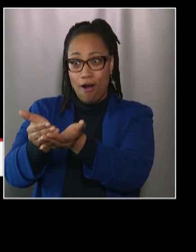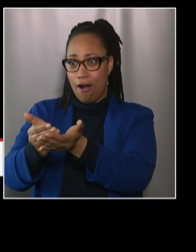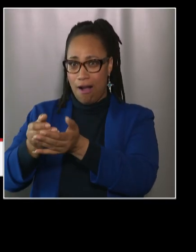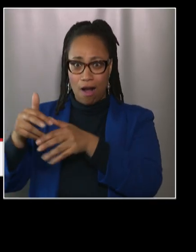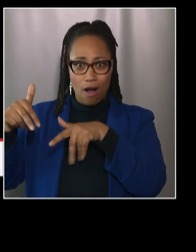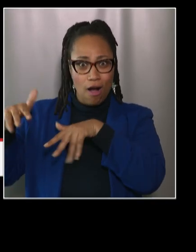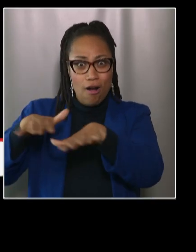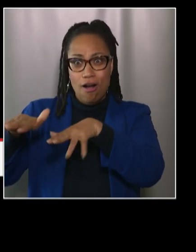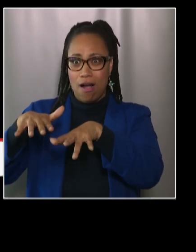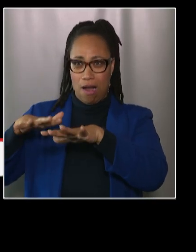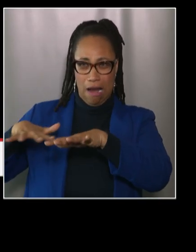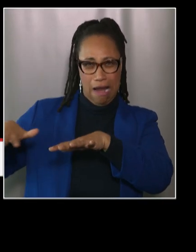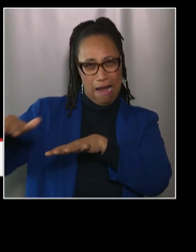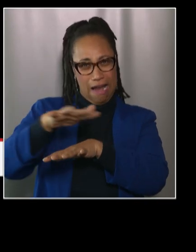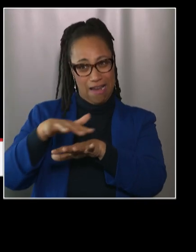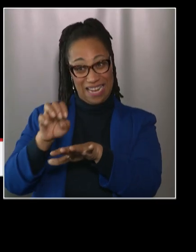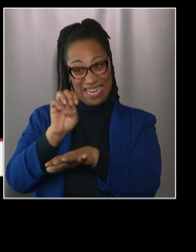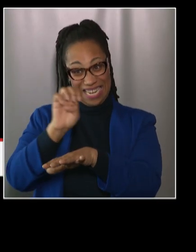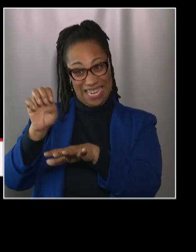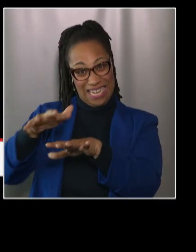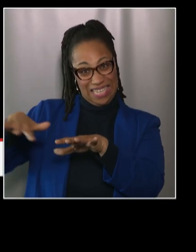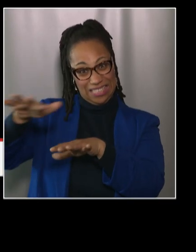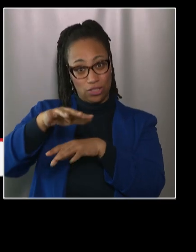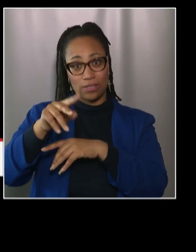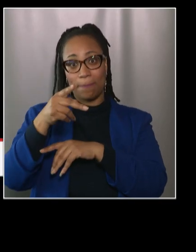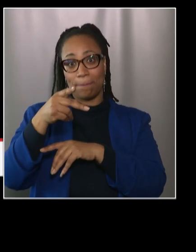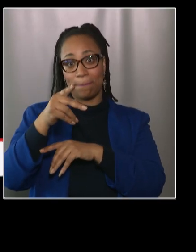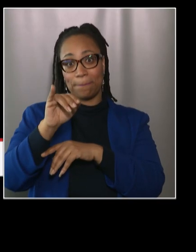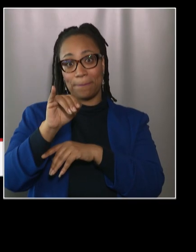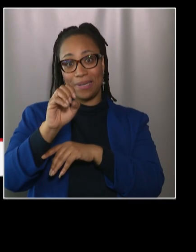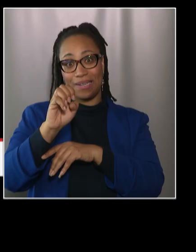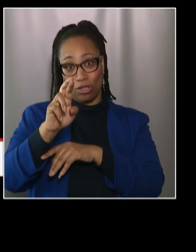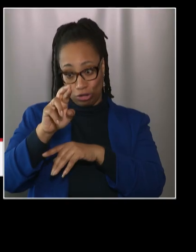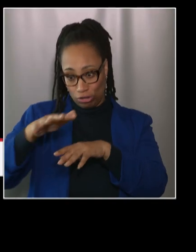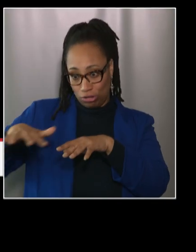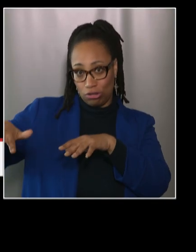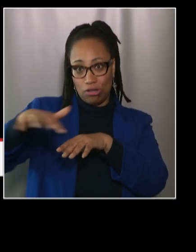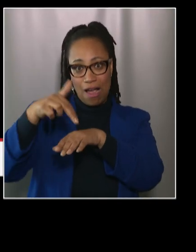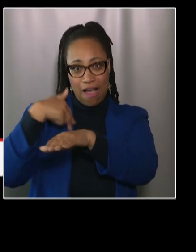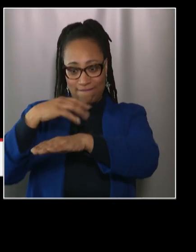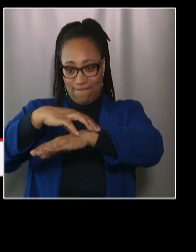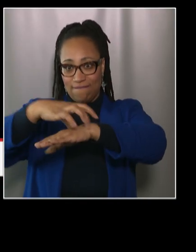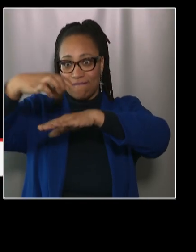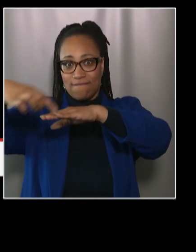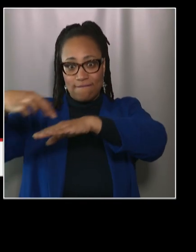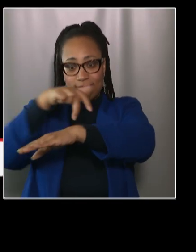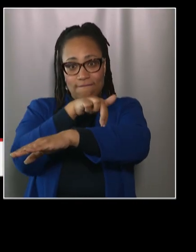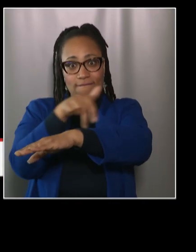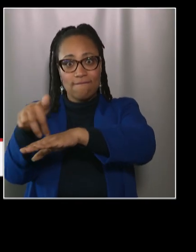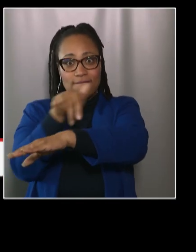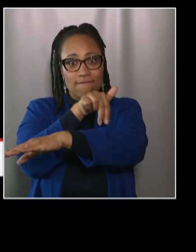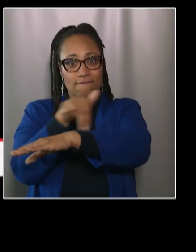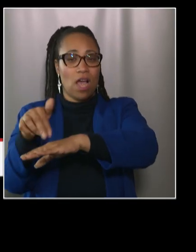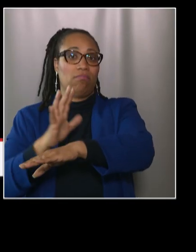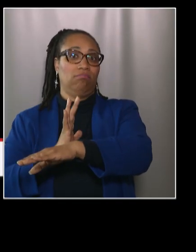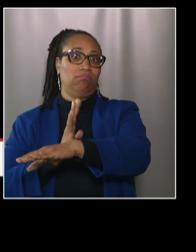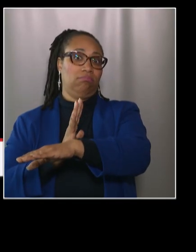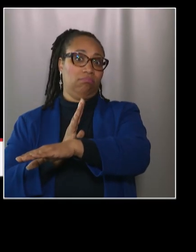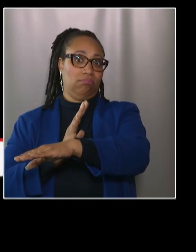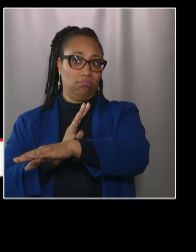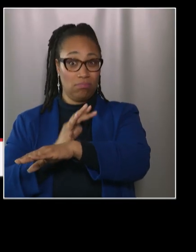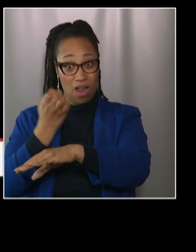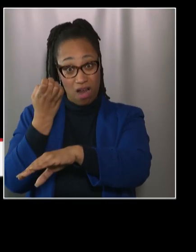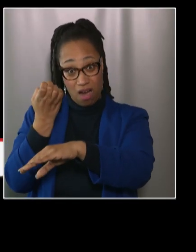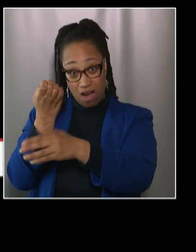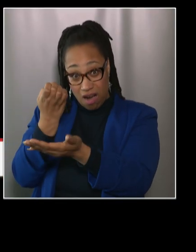ensuring long-term structural integrity and continued use of this key public and economic asset. From a